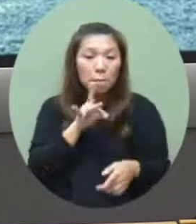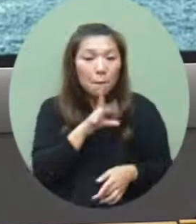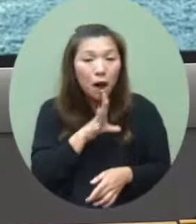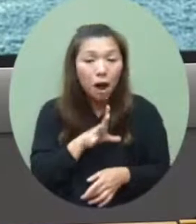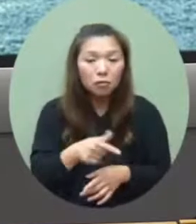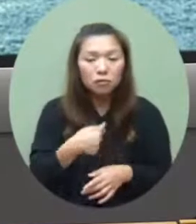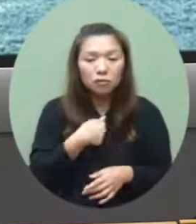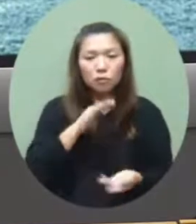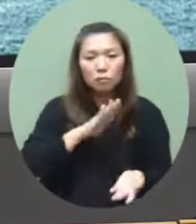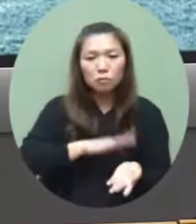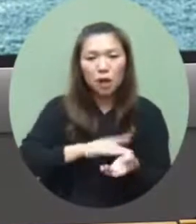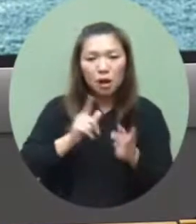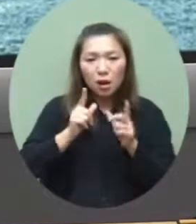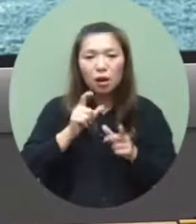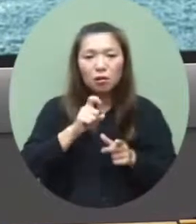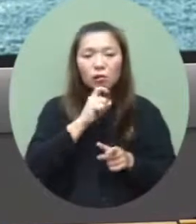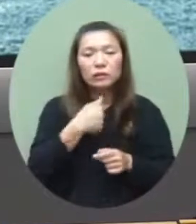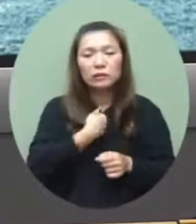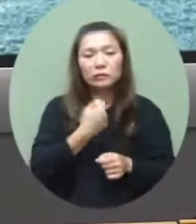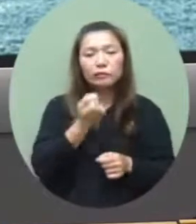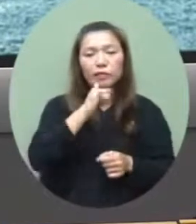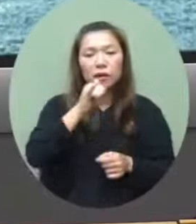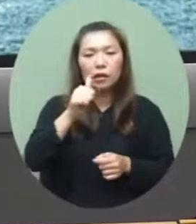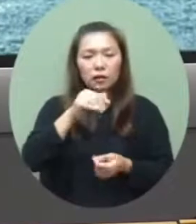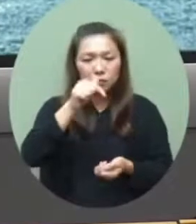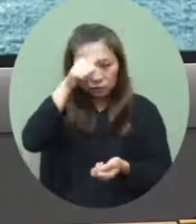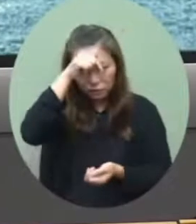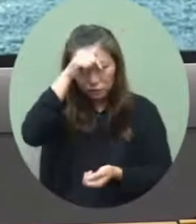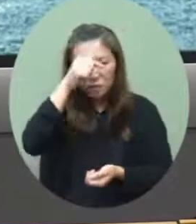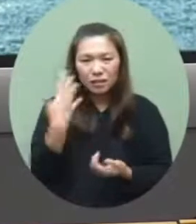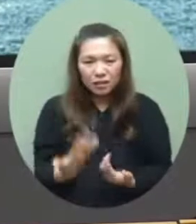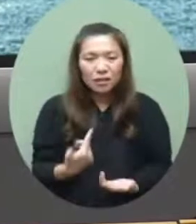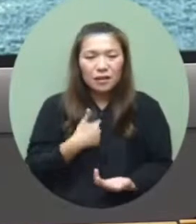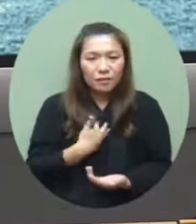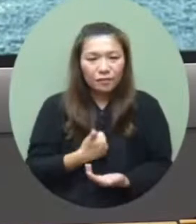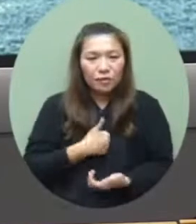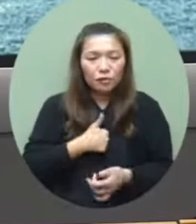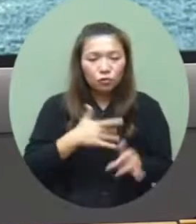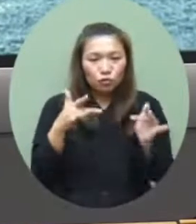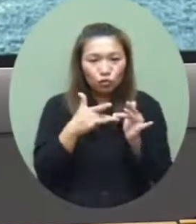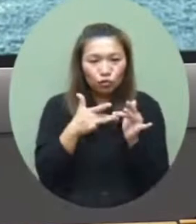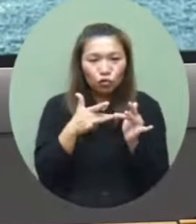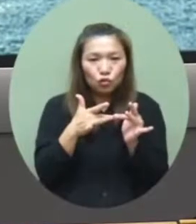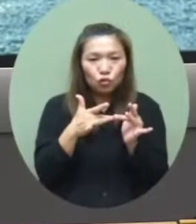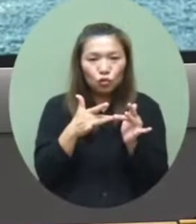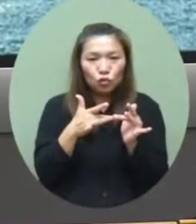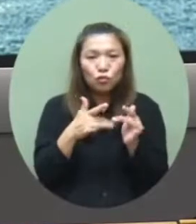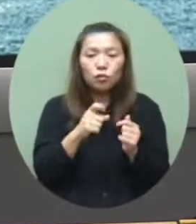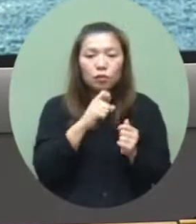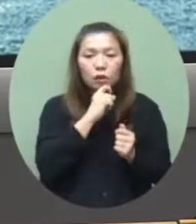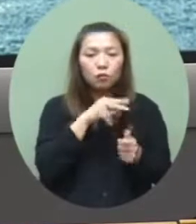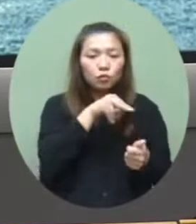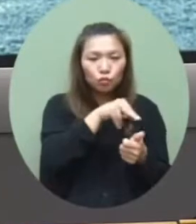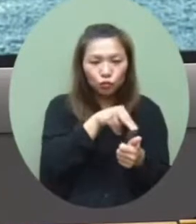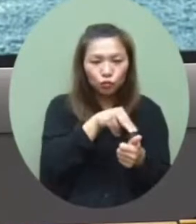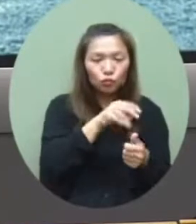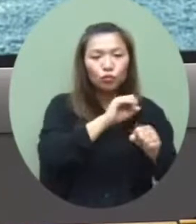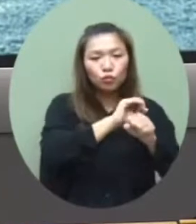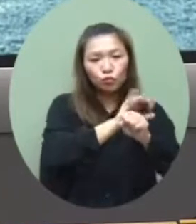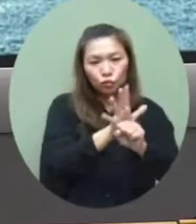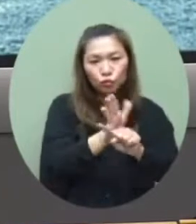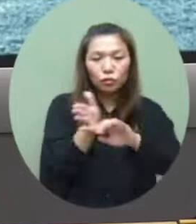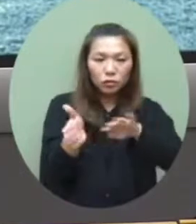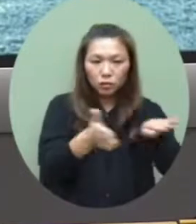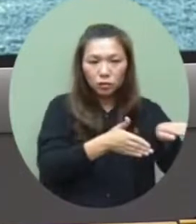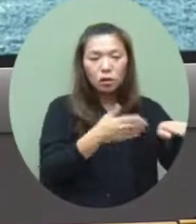on. They, when there is an onset, they have to be admitted to hospitals. And so we have to get